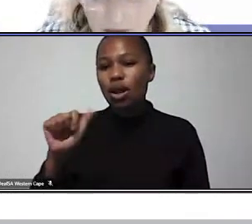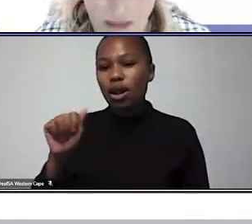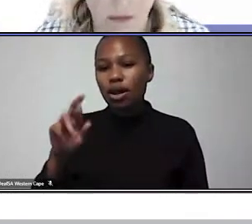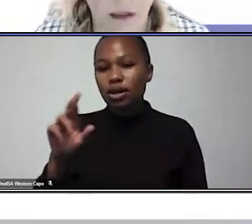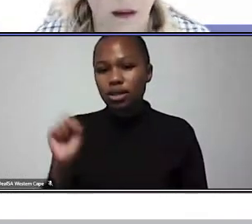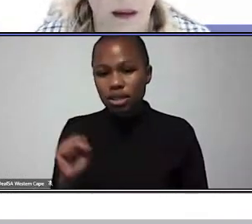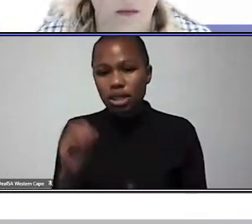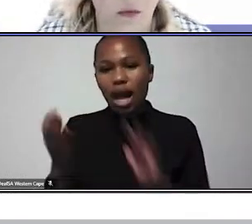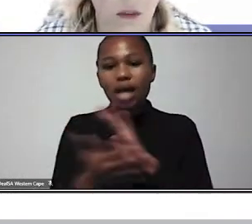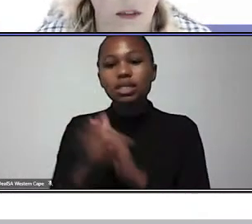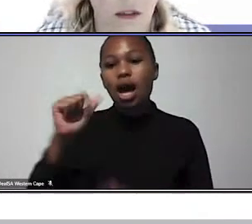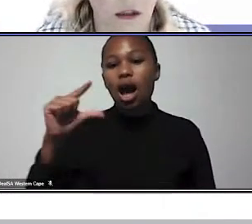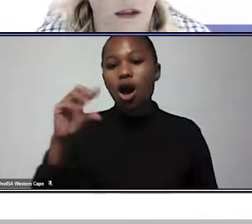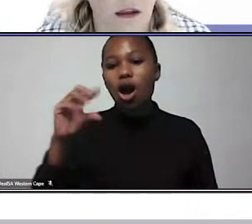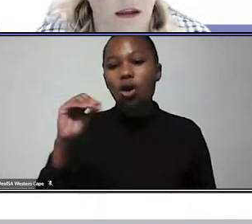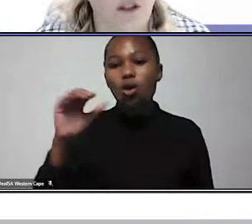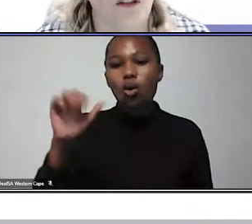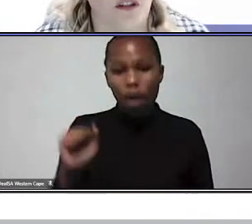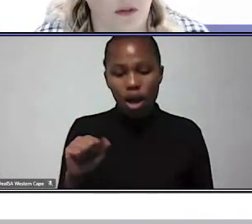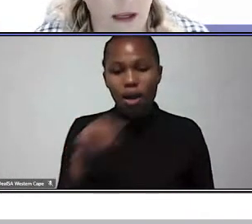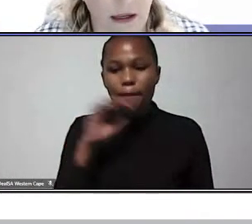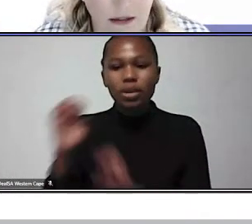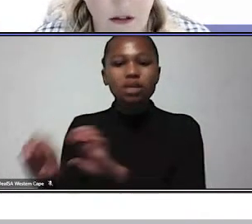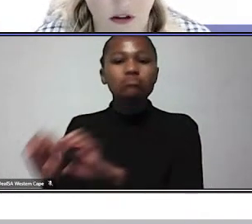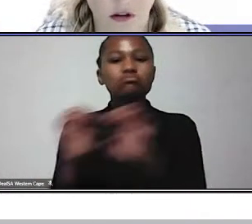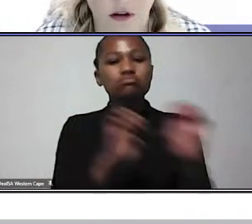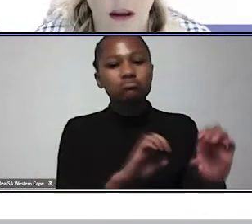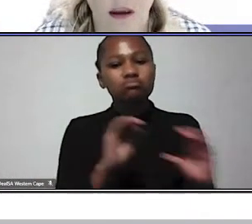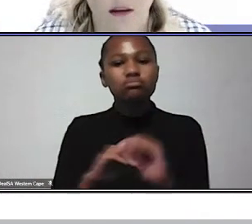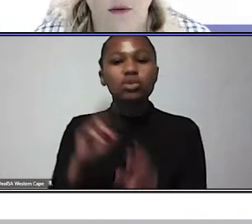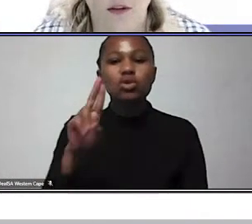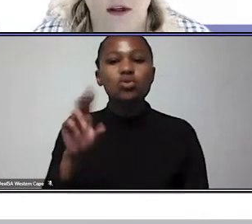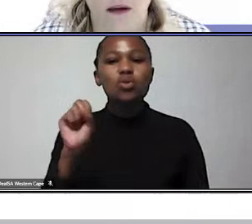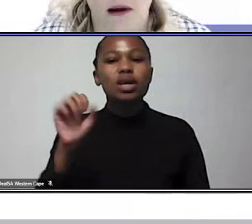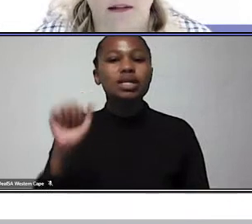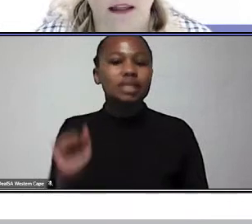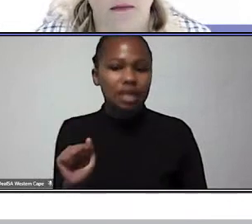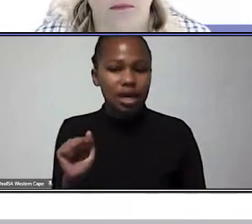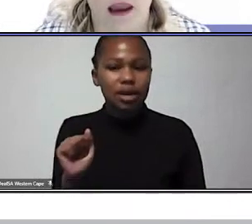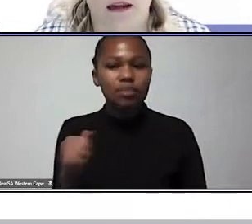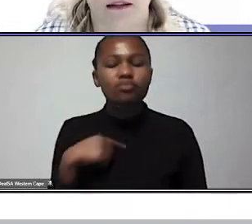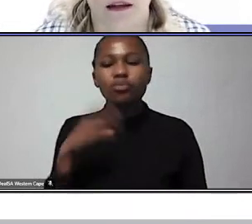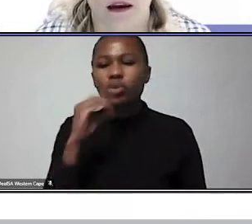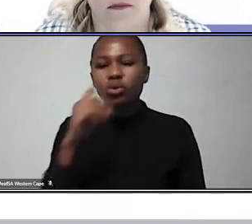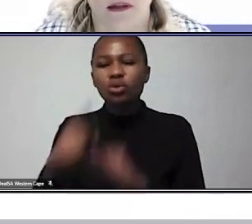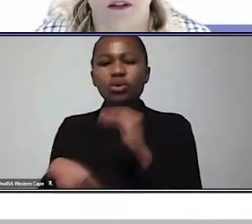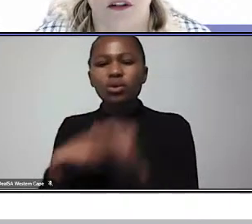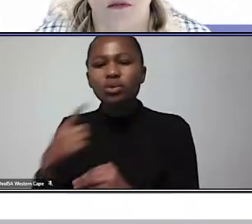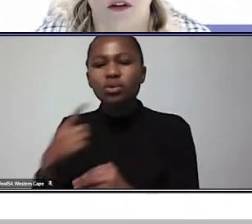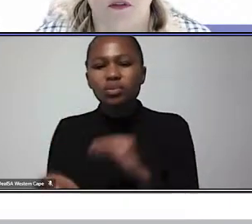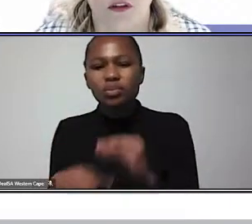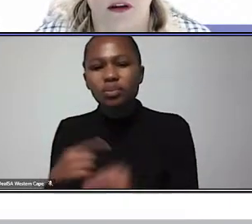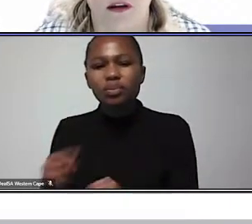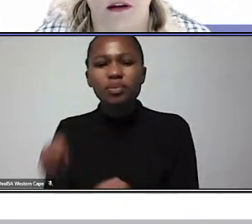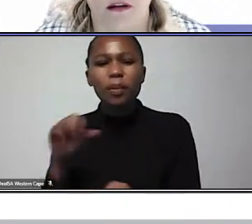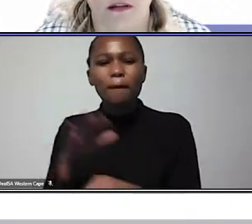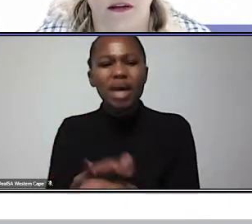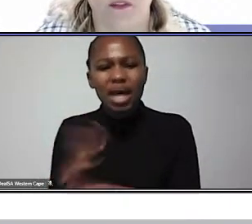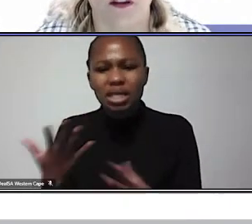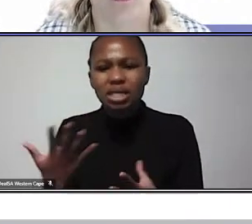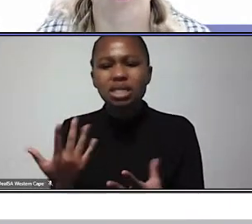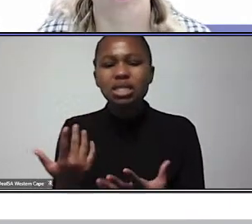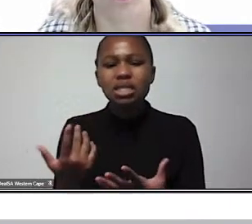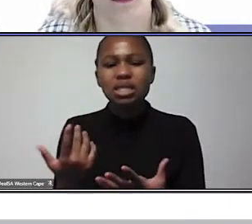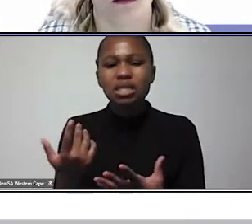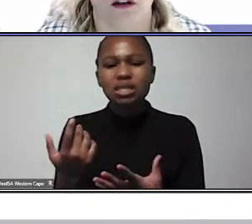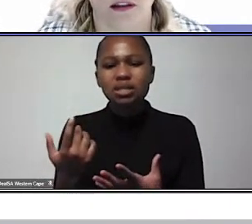AGOA that's being exported into the US. So you were talking about the impact in terms of